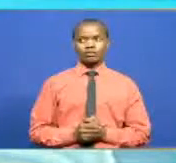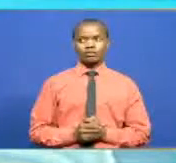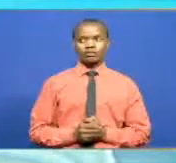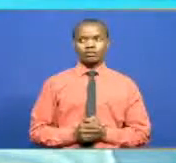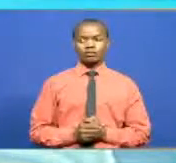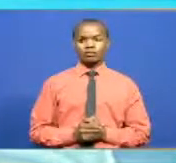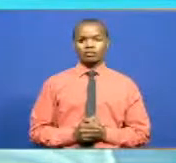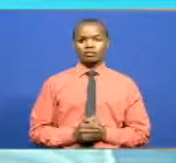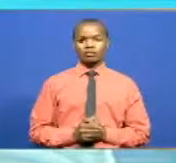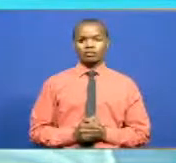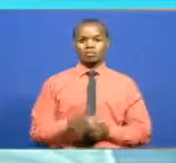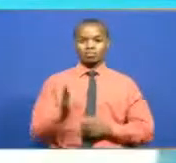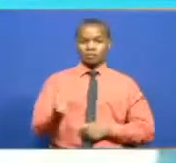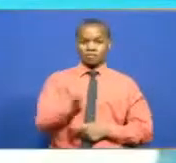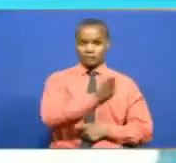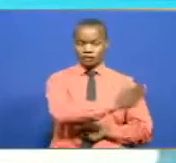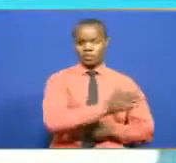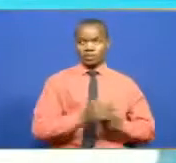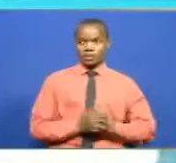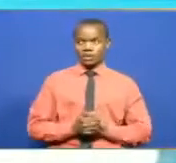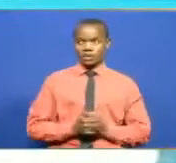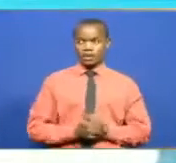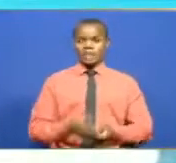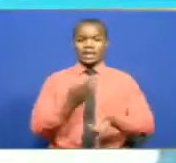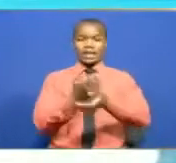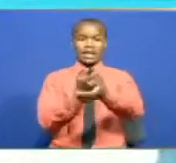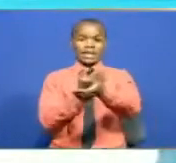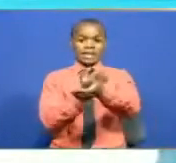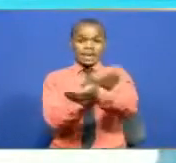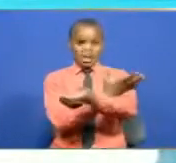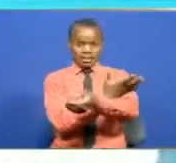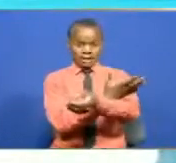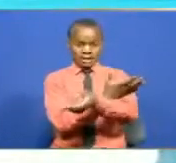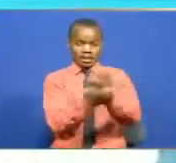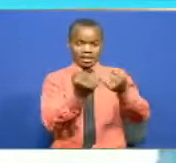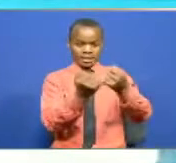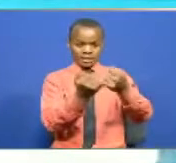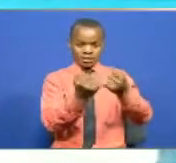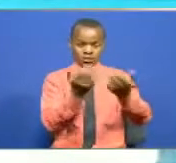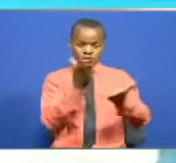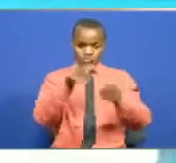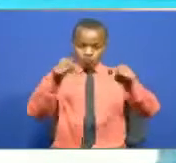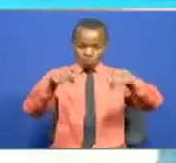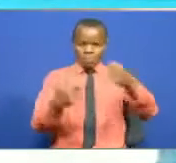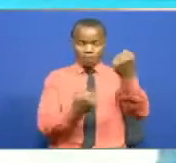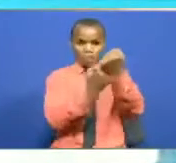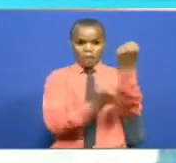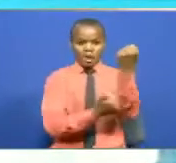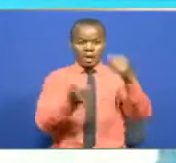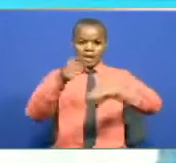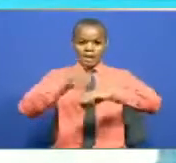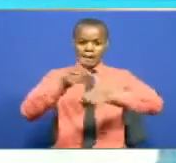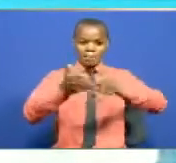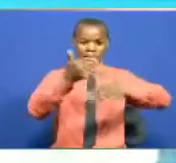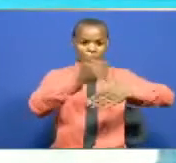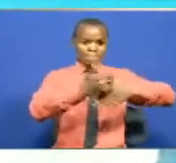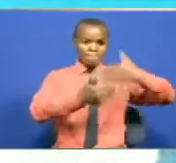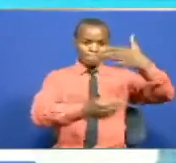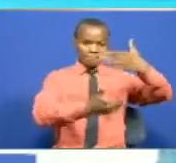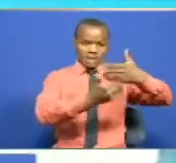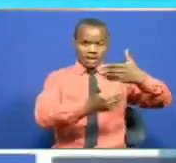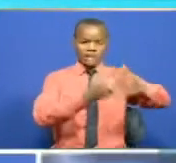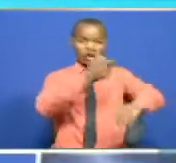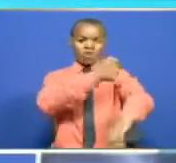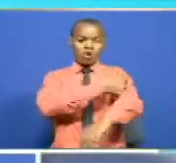And still on health matters, the war on cancer has received a major boost following the setting up of a clinical research unit that is